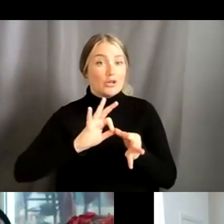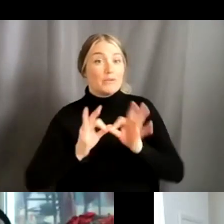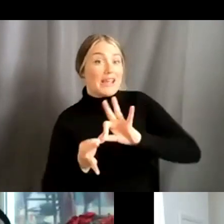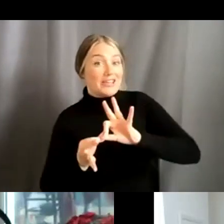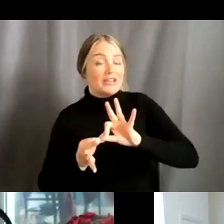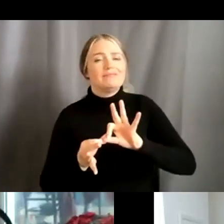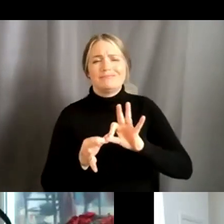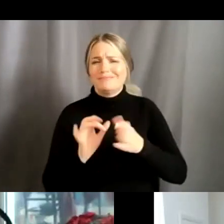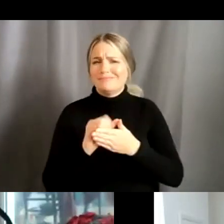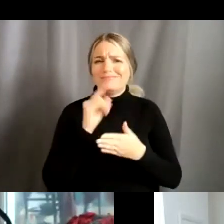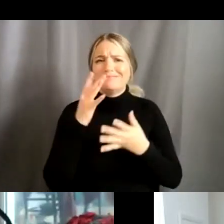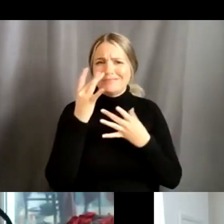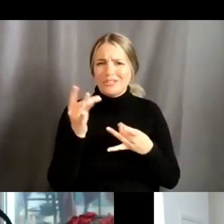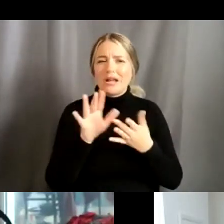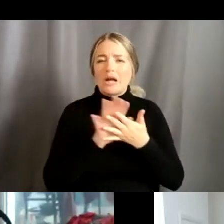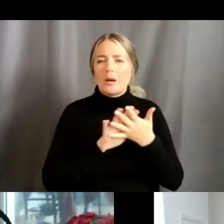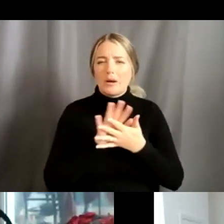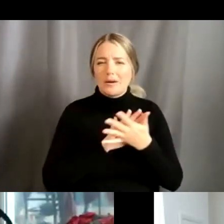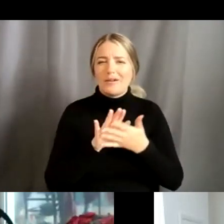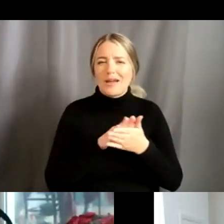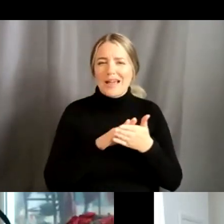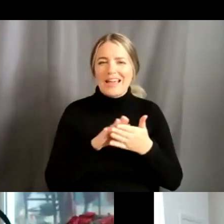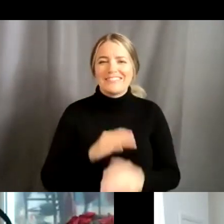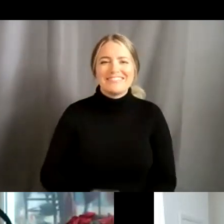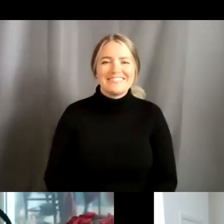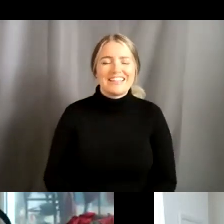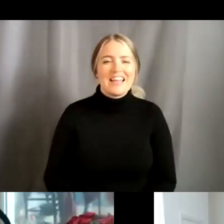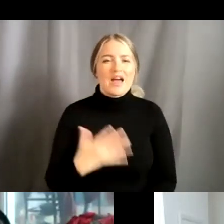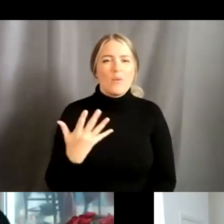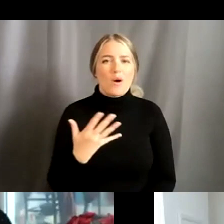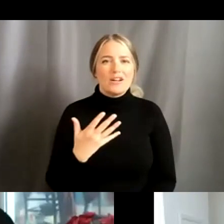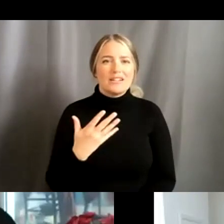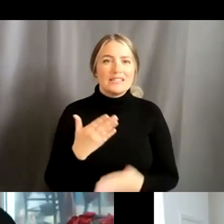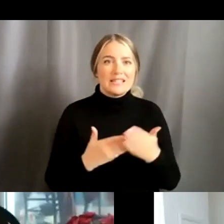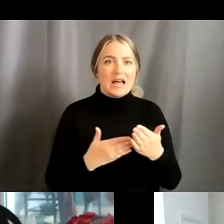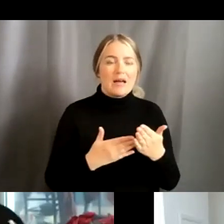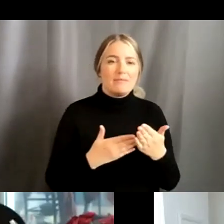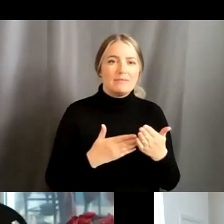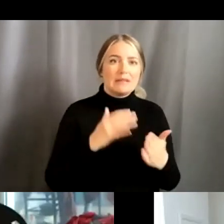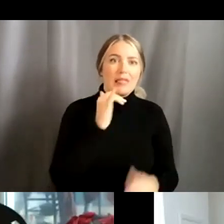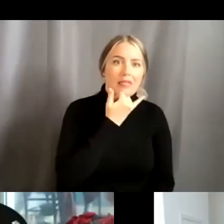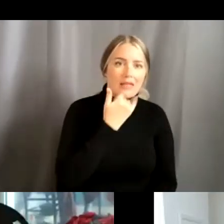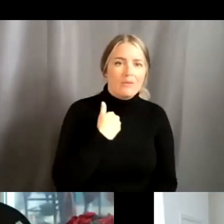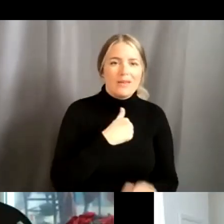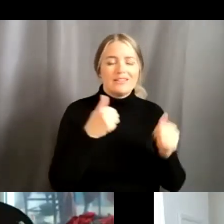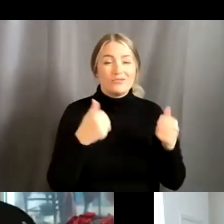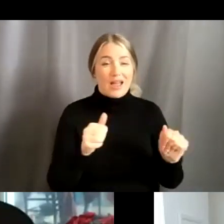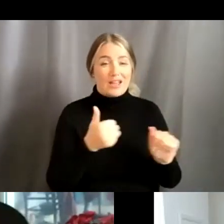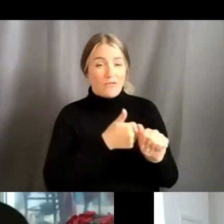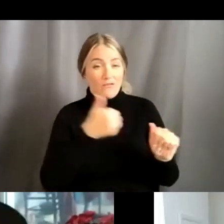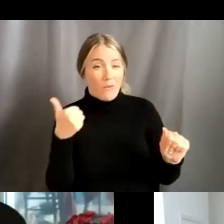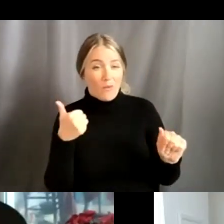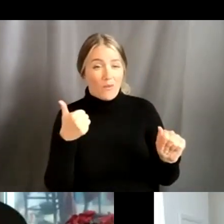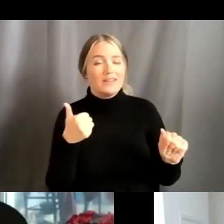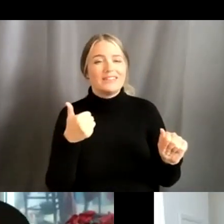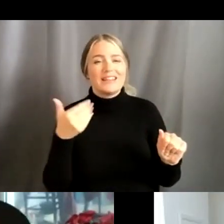an interesting gray area. And what are some pitfalls that we can try to avoid in best practices? Let's start with